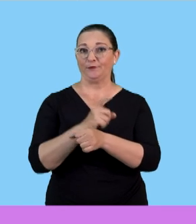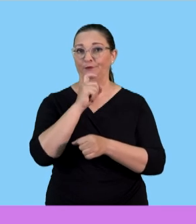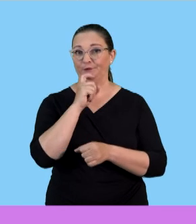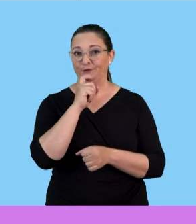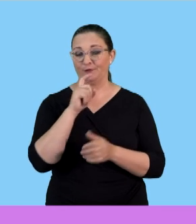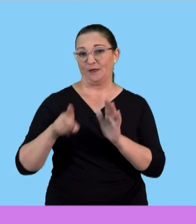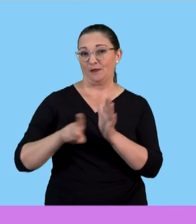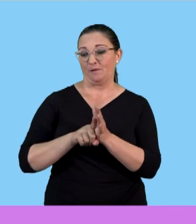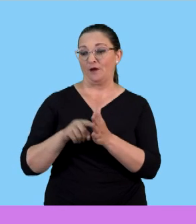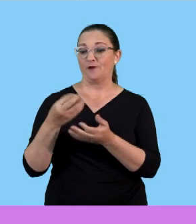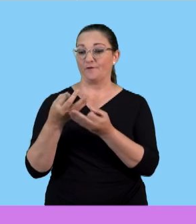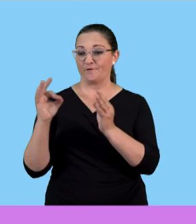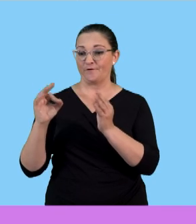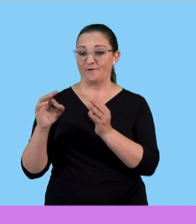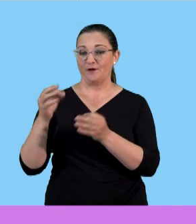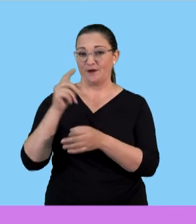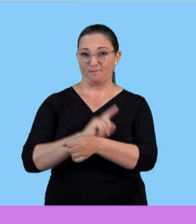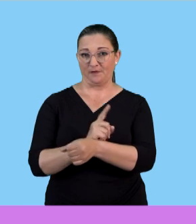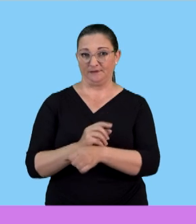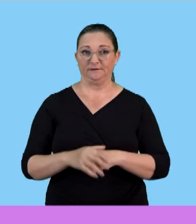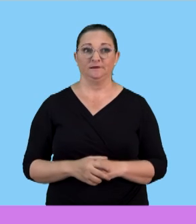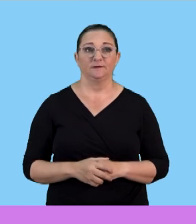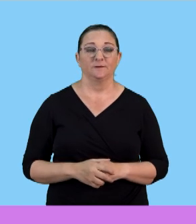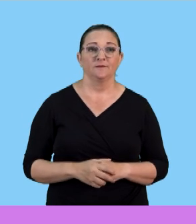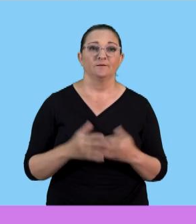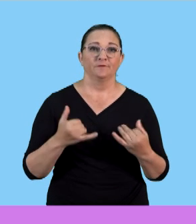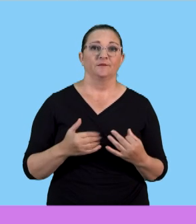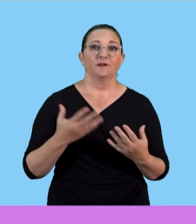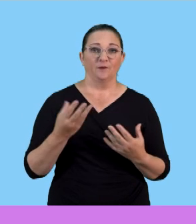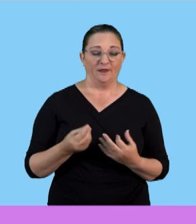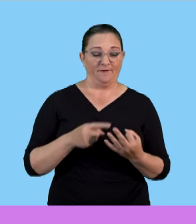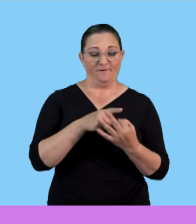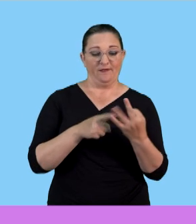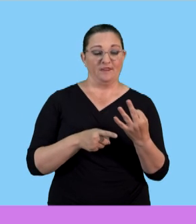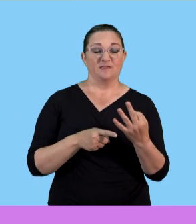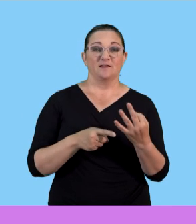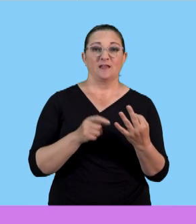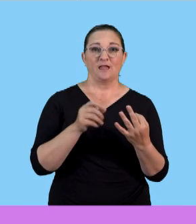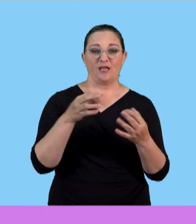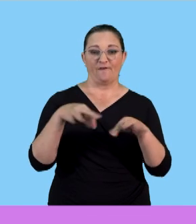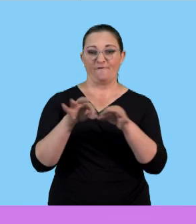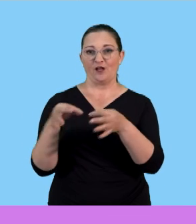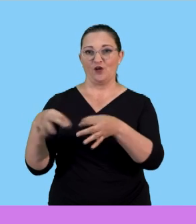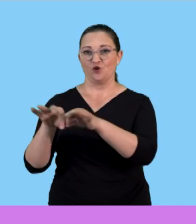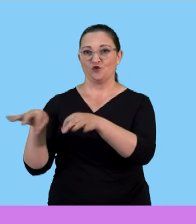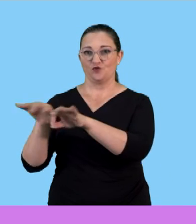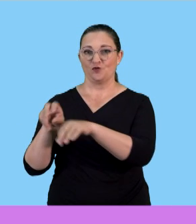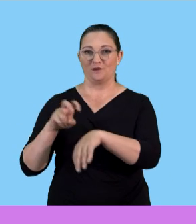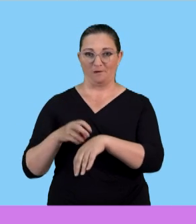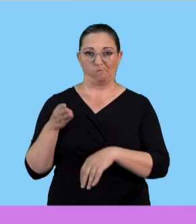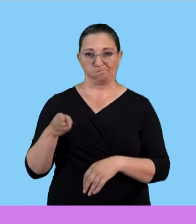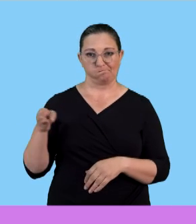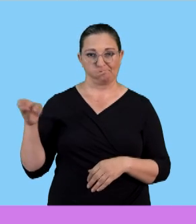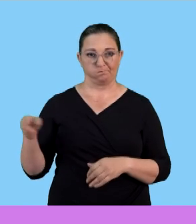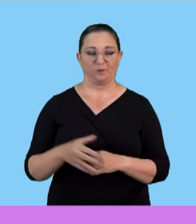used minus 3 minutes. So now we have 3 missing values that we need to fill in